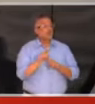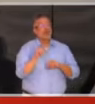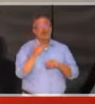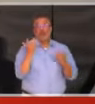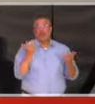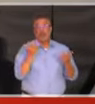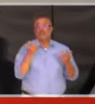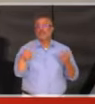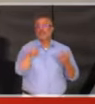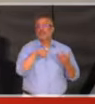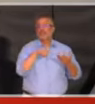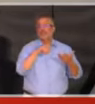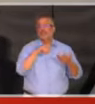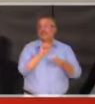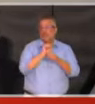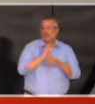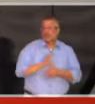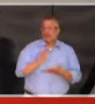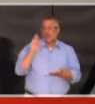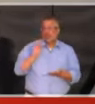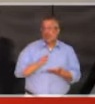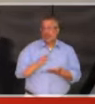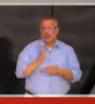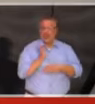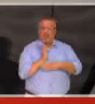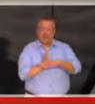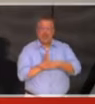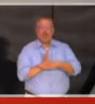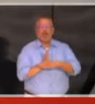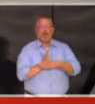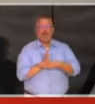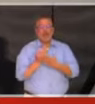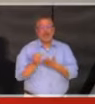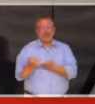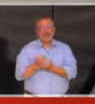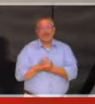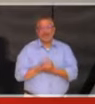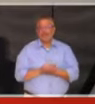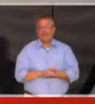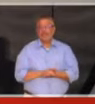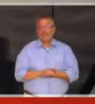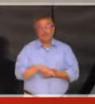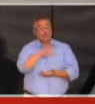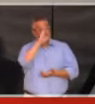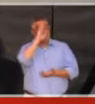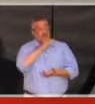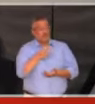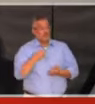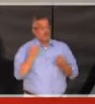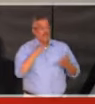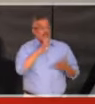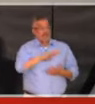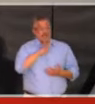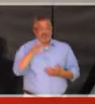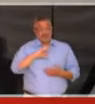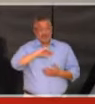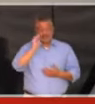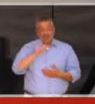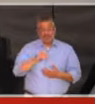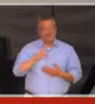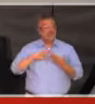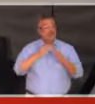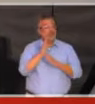available to those employees with low or moderate incomes. Do you know that as many as 55%